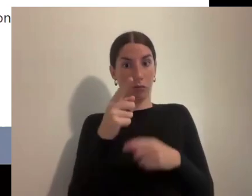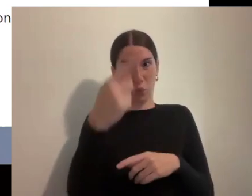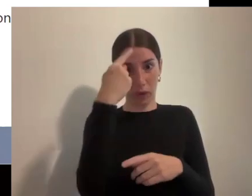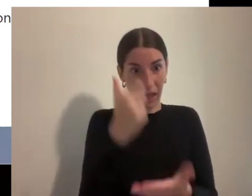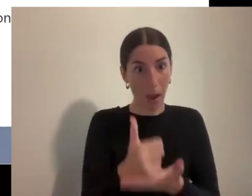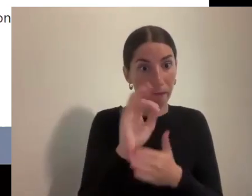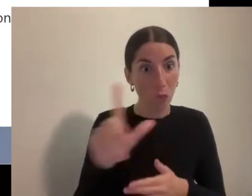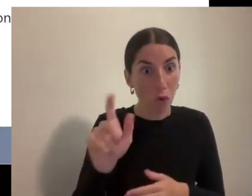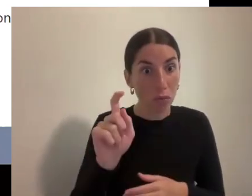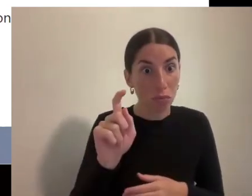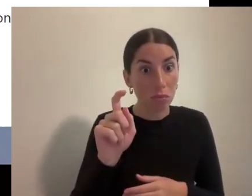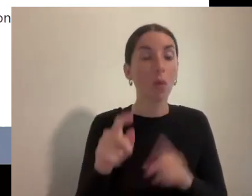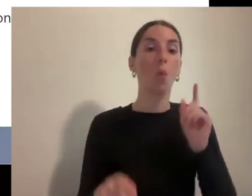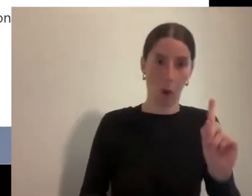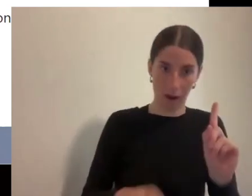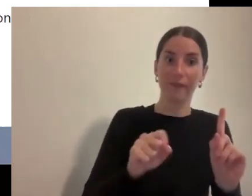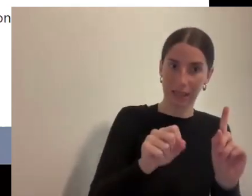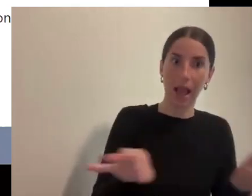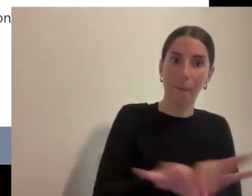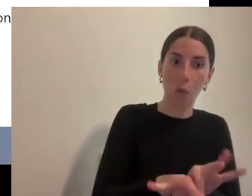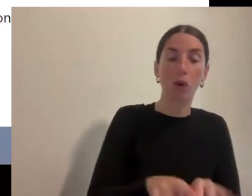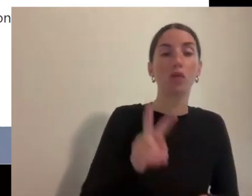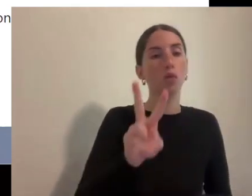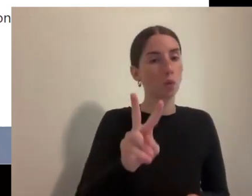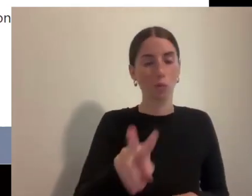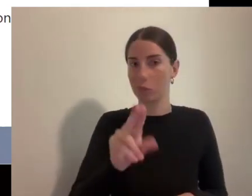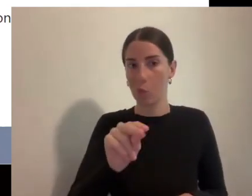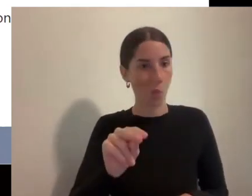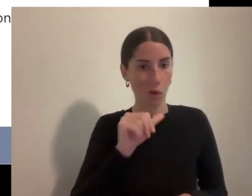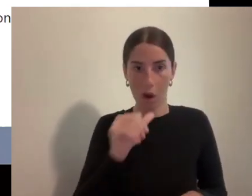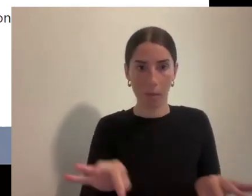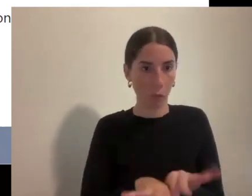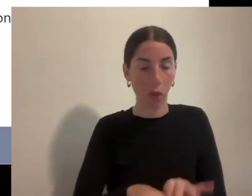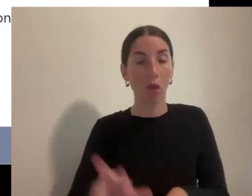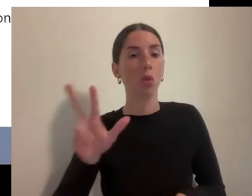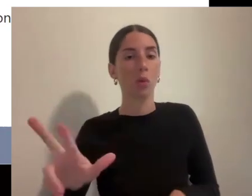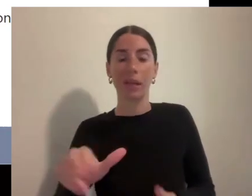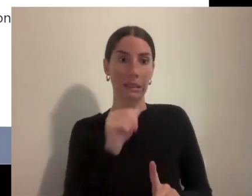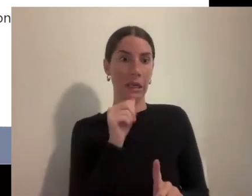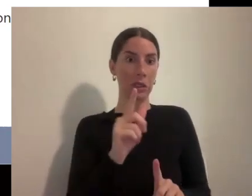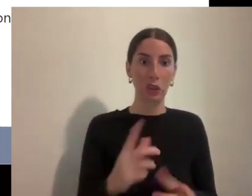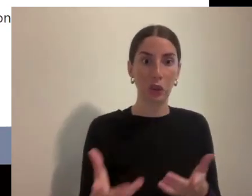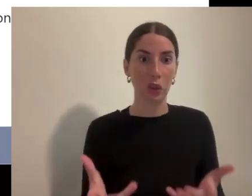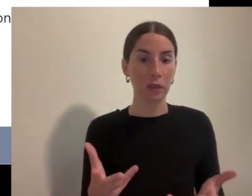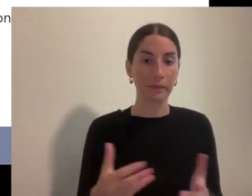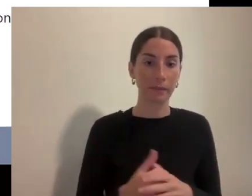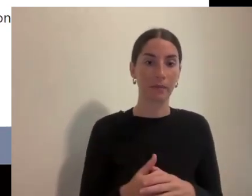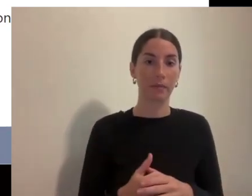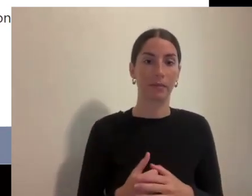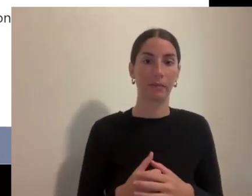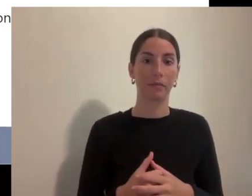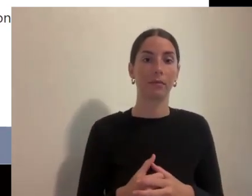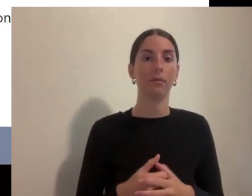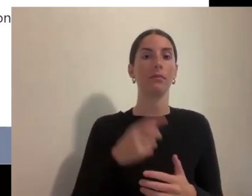Give me a one if yes, a two if no, a three if you're not sure. They're in the chat, so I have an idea. See, very